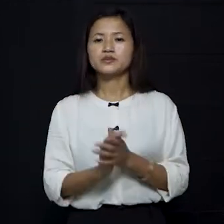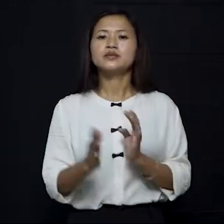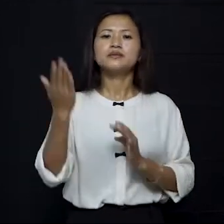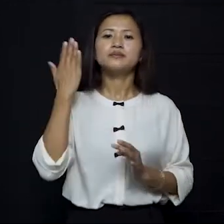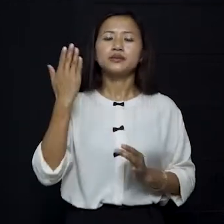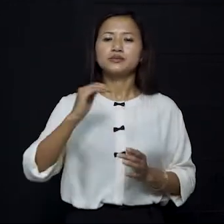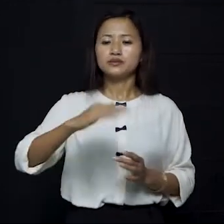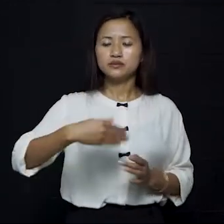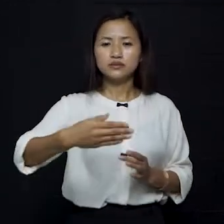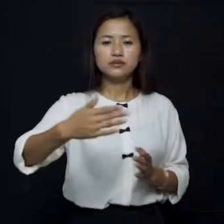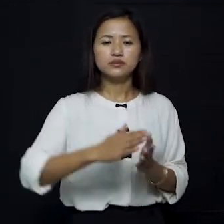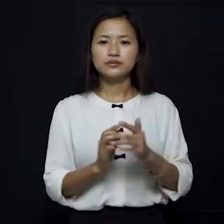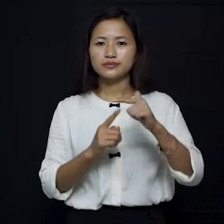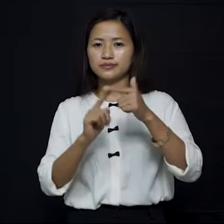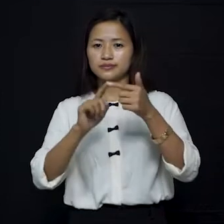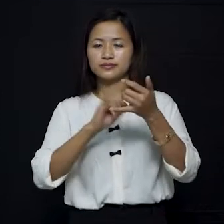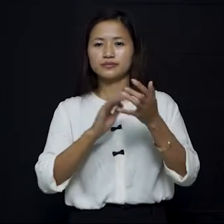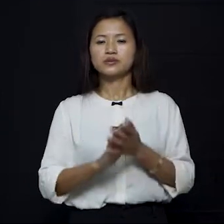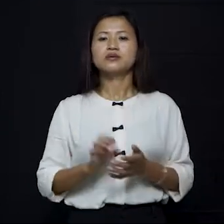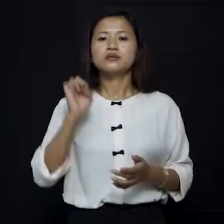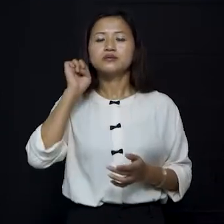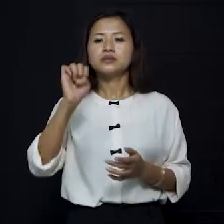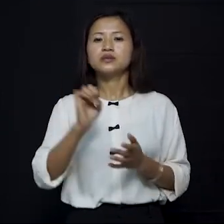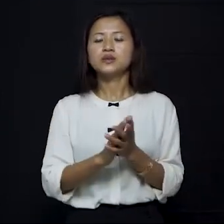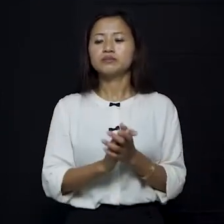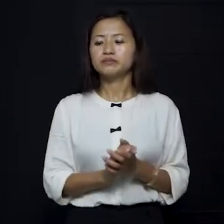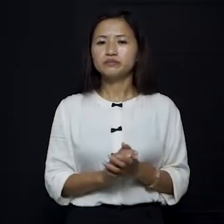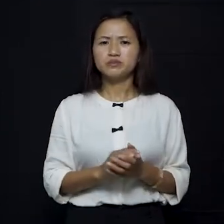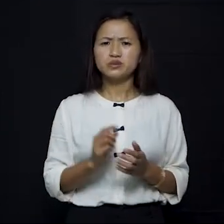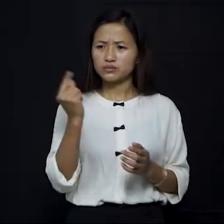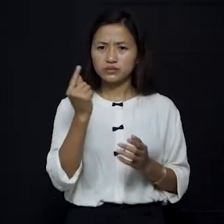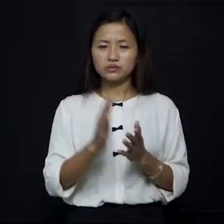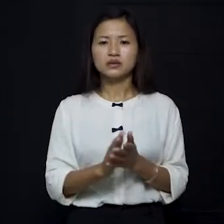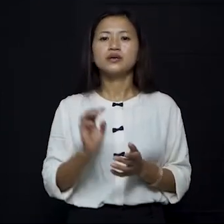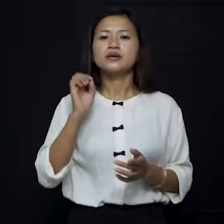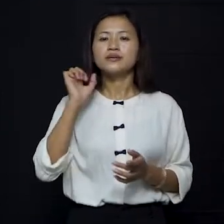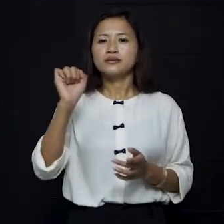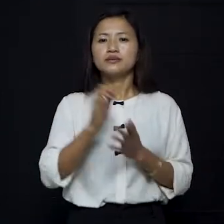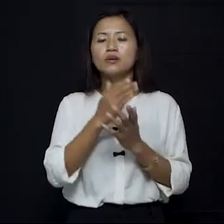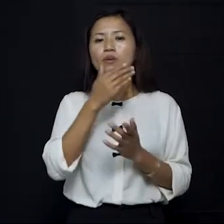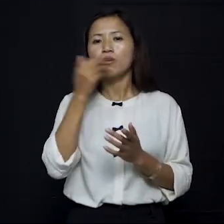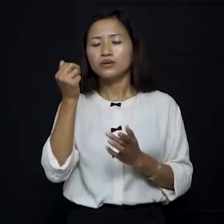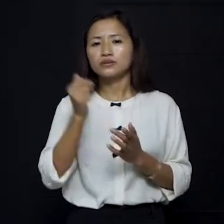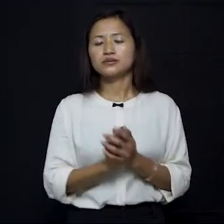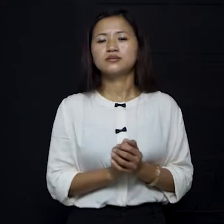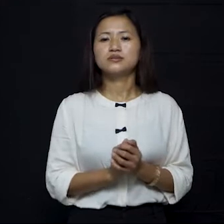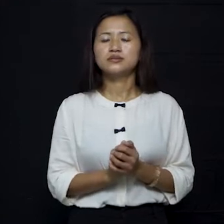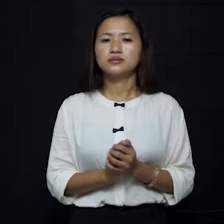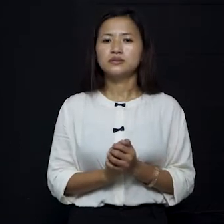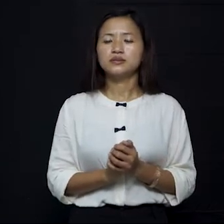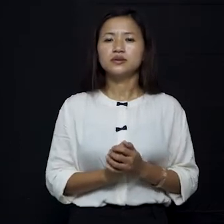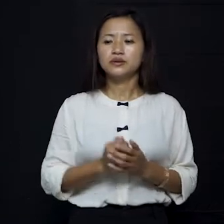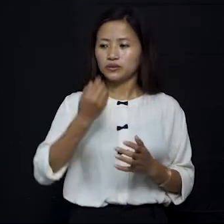past continuous tense, you will have to use he was. Why was? Because he is singular. We cannot use the word were again.